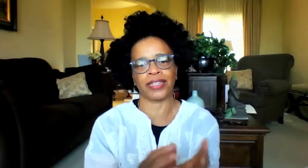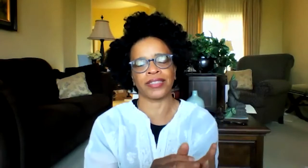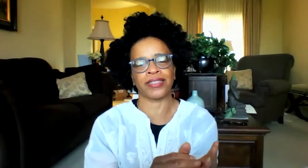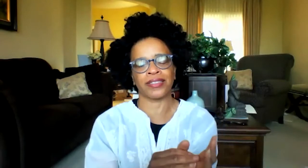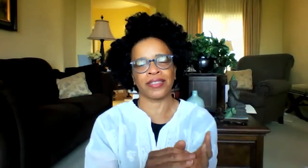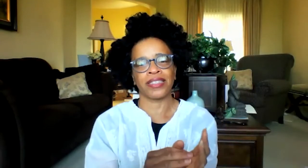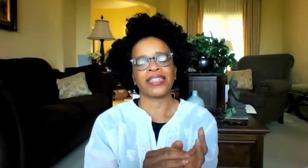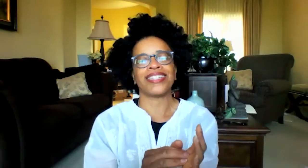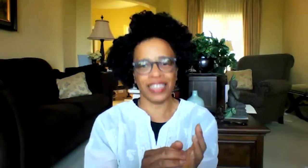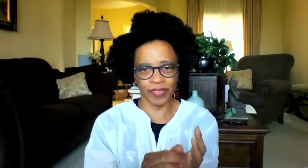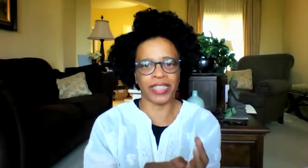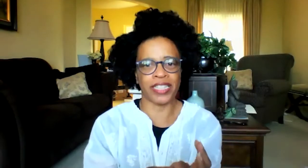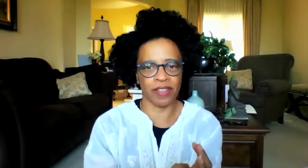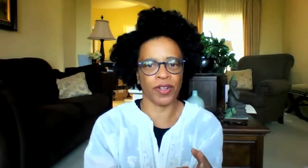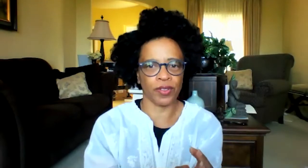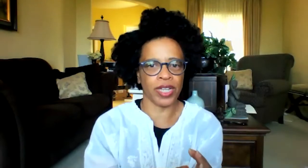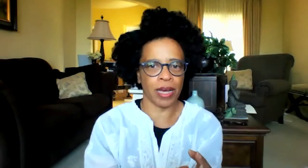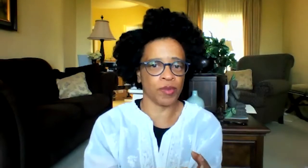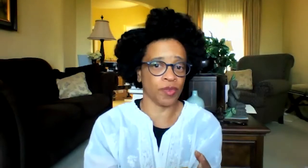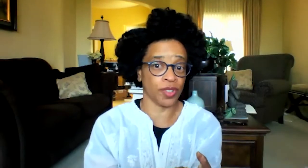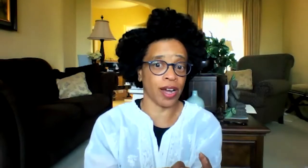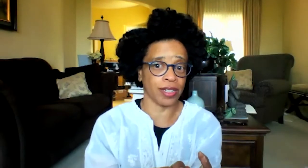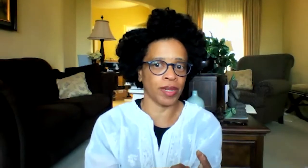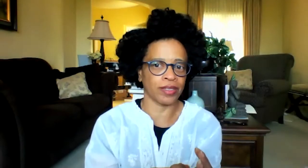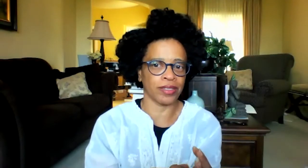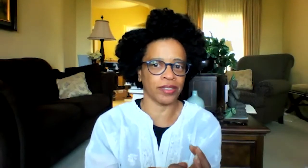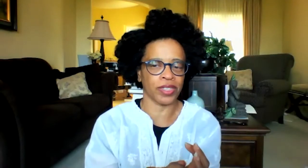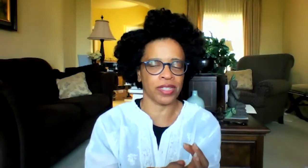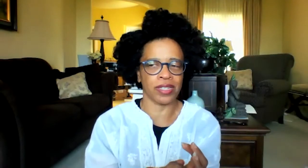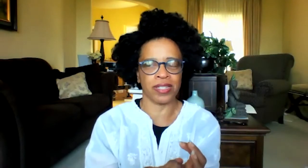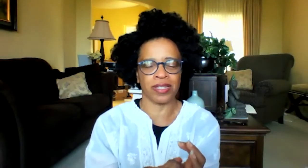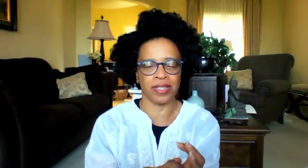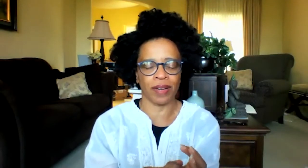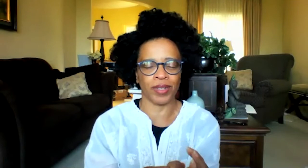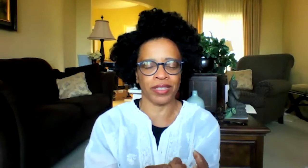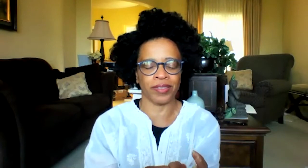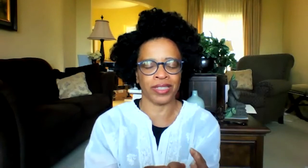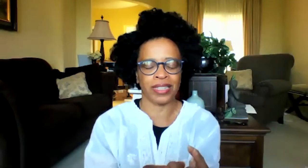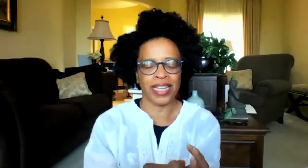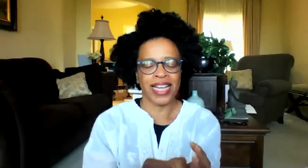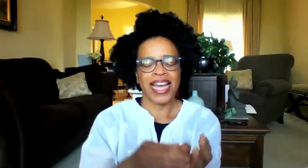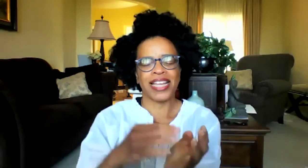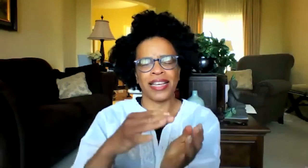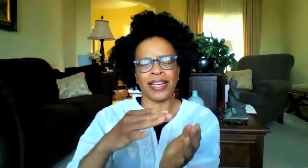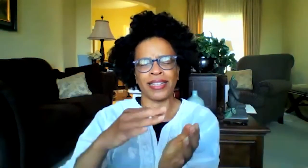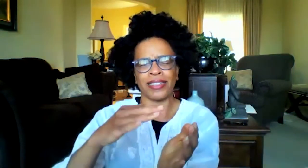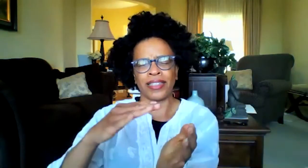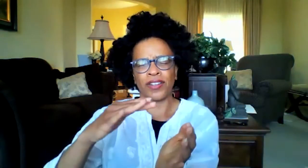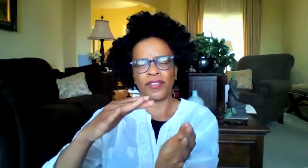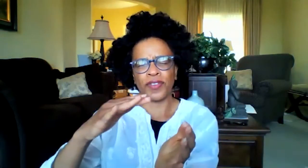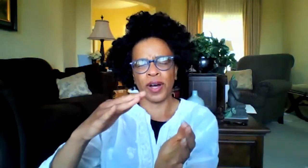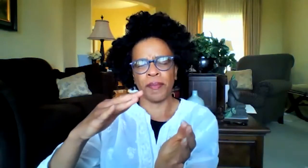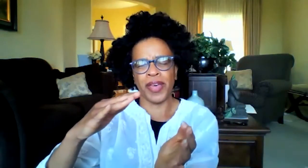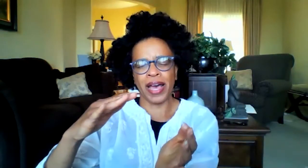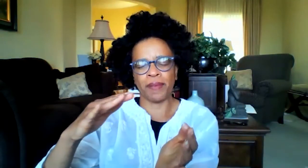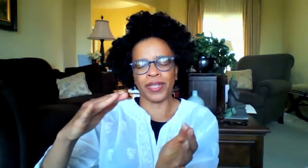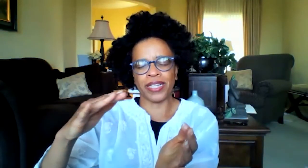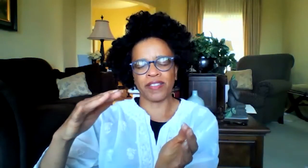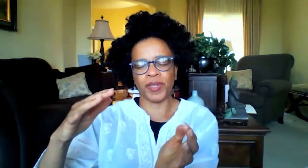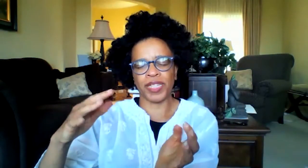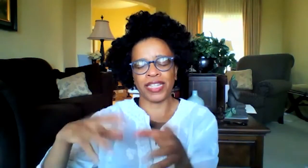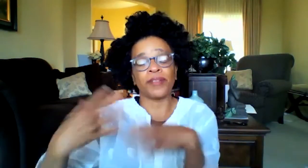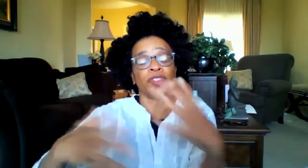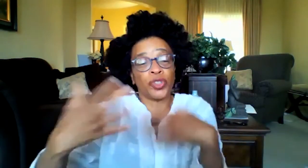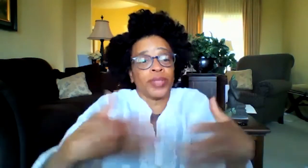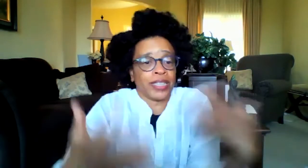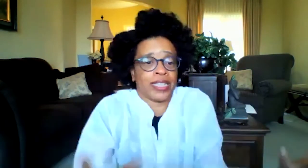our connectedness, even in these difficult times when we're talking about the differences that we live with. And then from that place